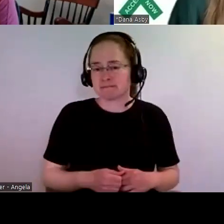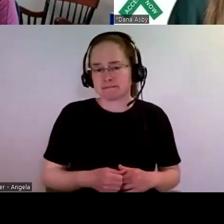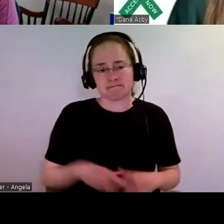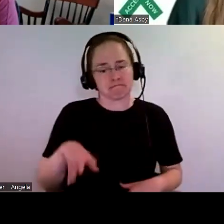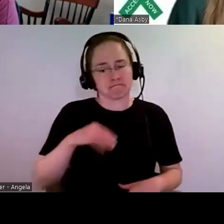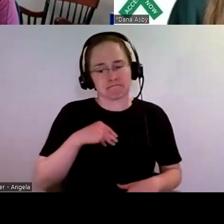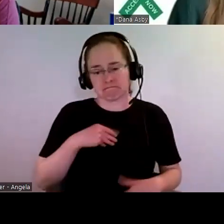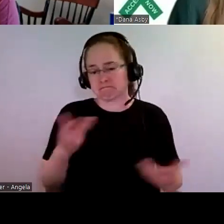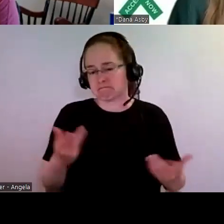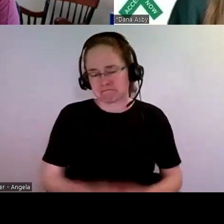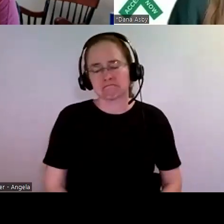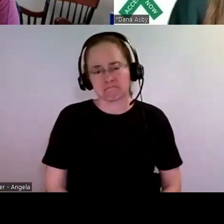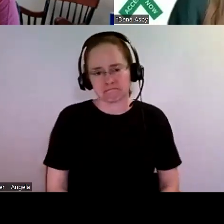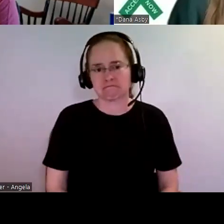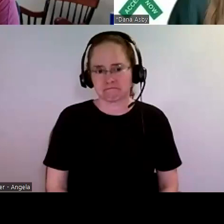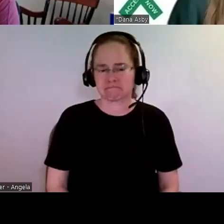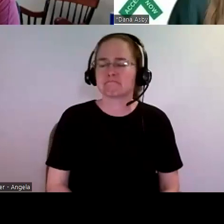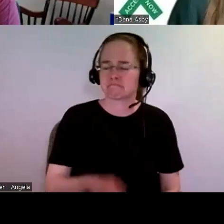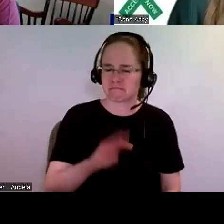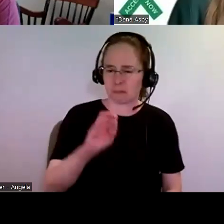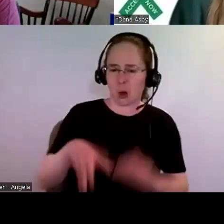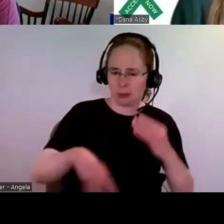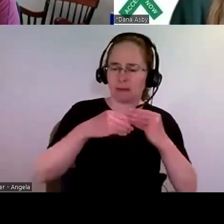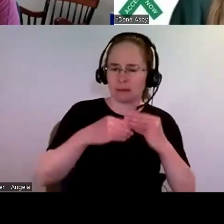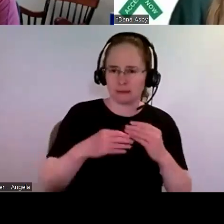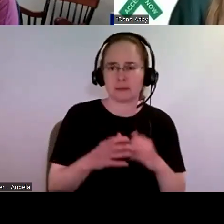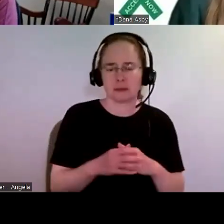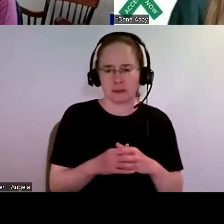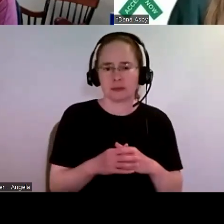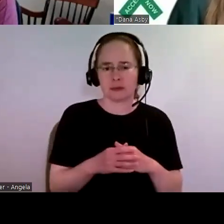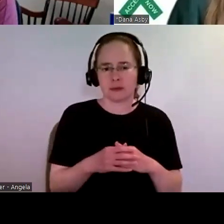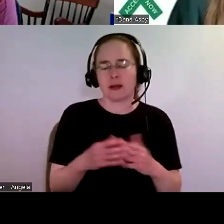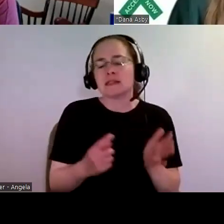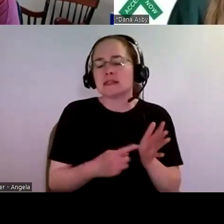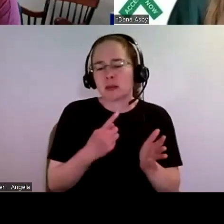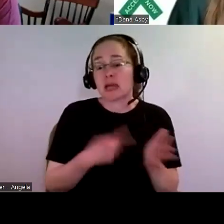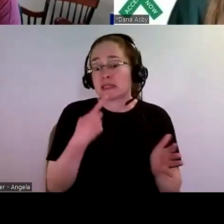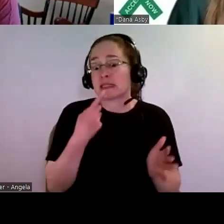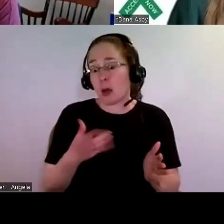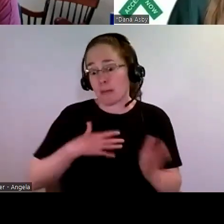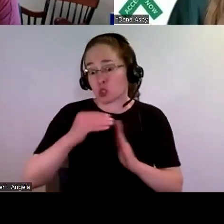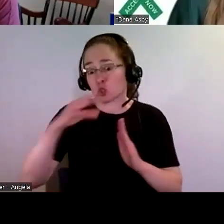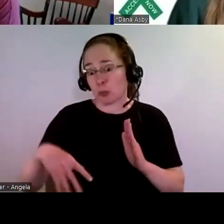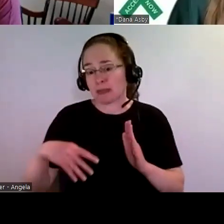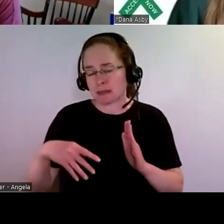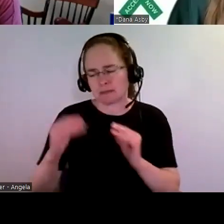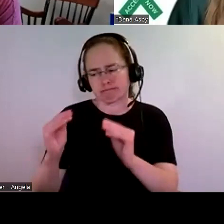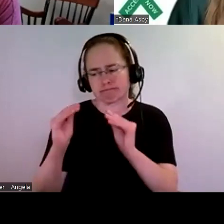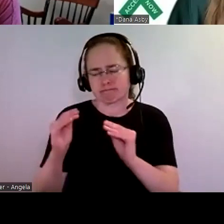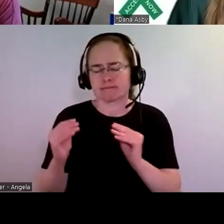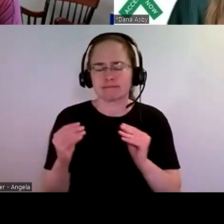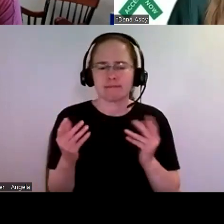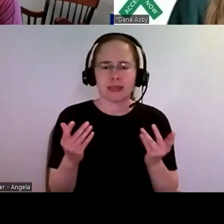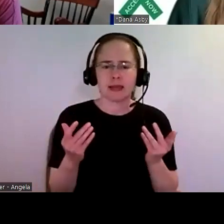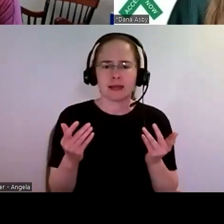God. Yeah, I would just jump in and say the way I sometimes say it to students that sometimes rings with